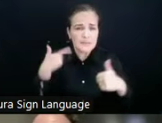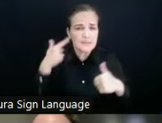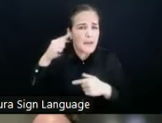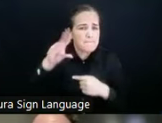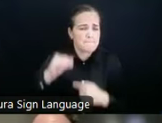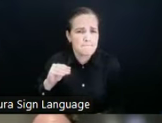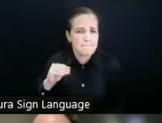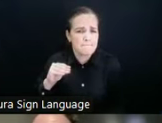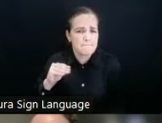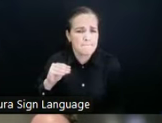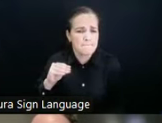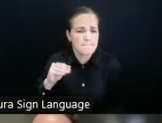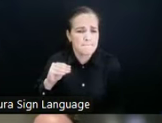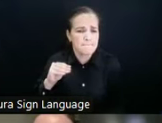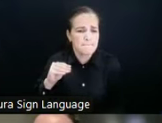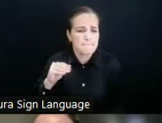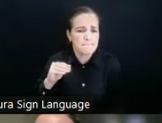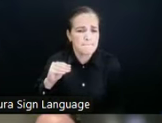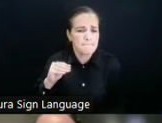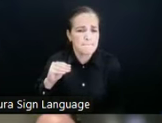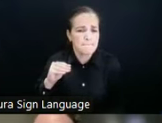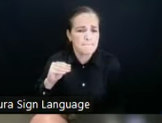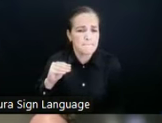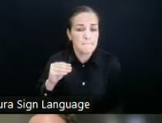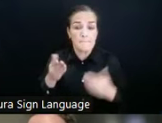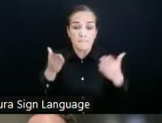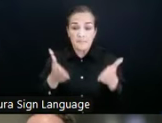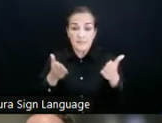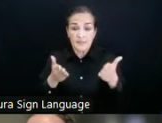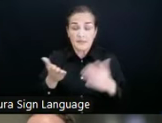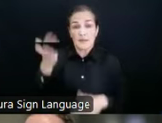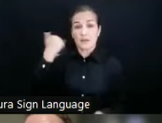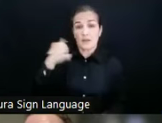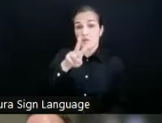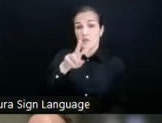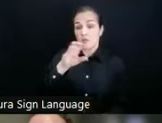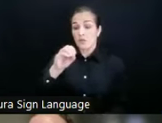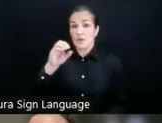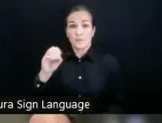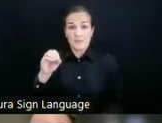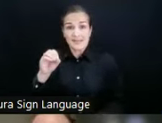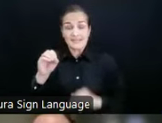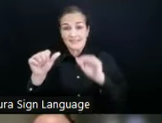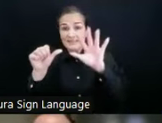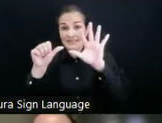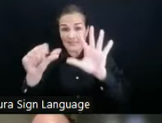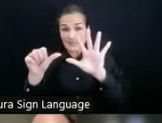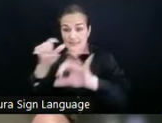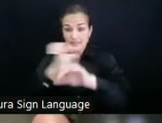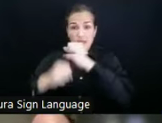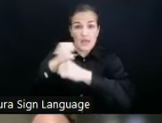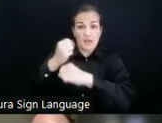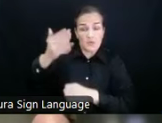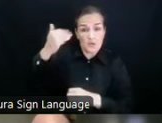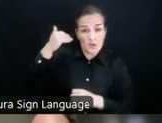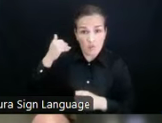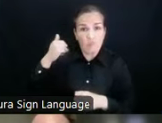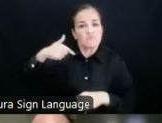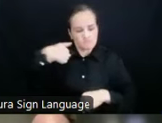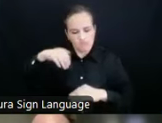healthcare services. In 2006 was a very big milestone because the UN